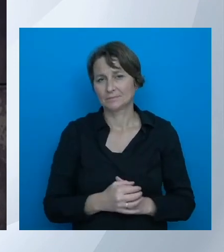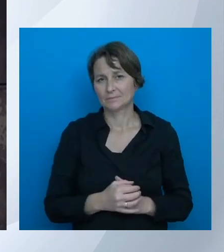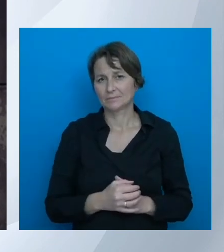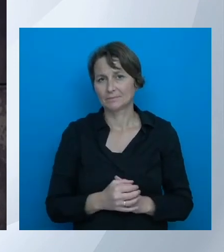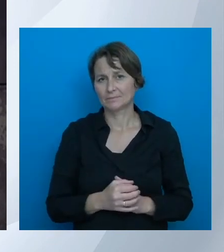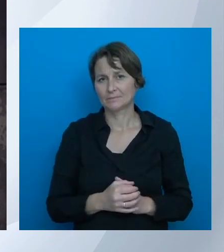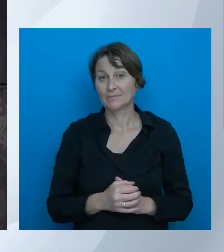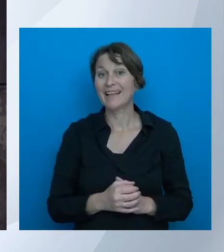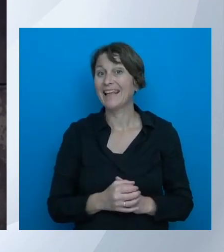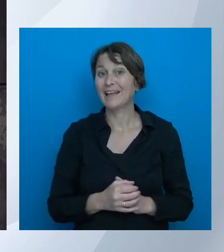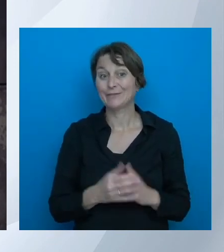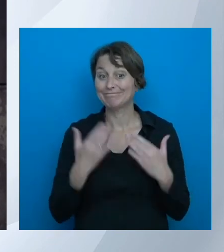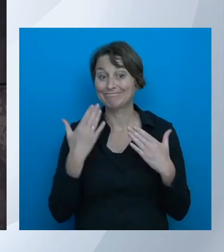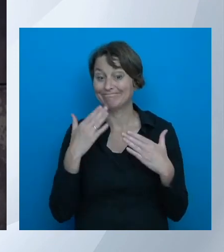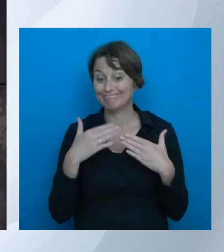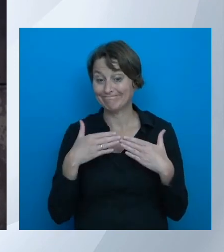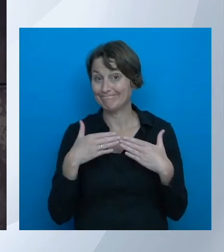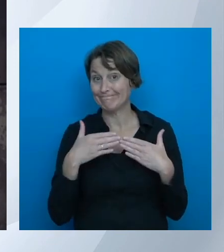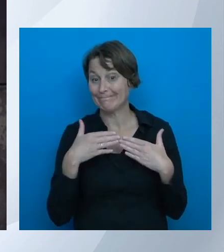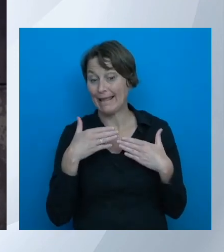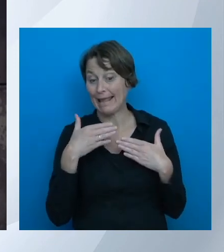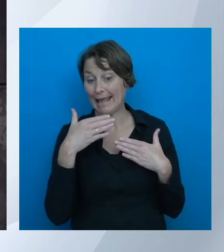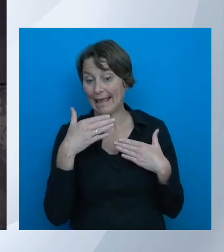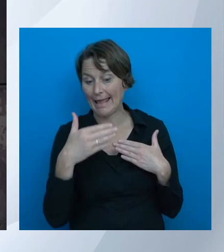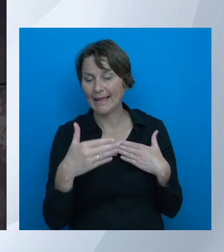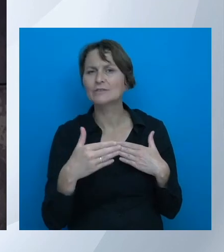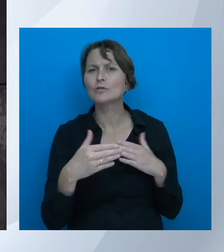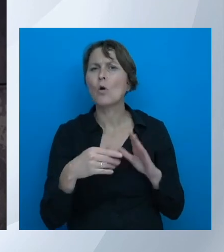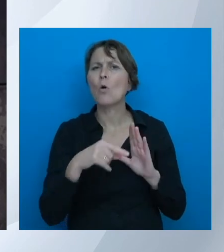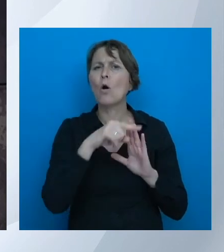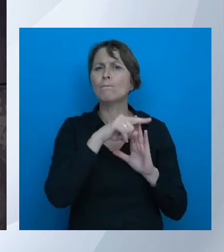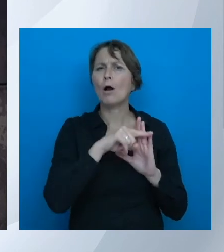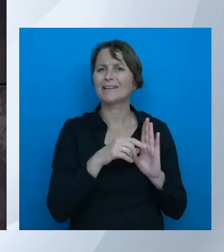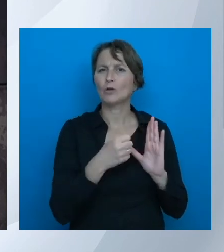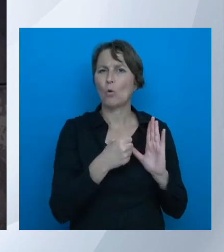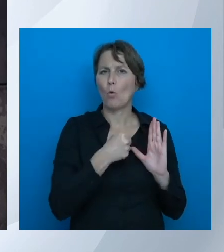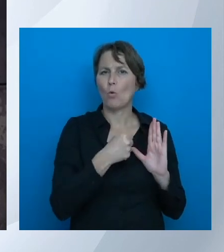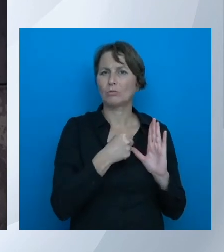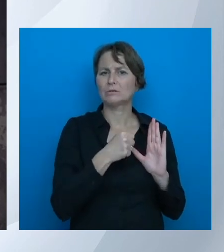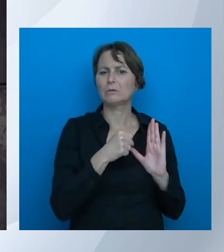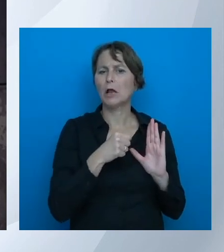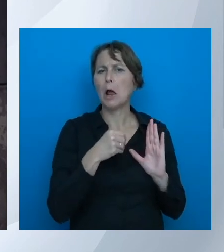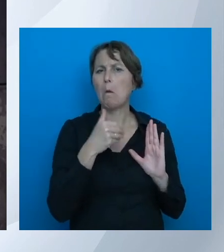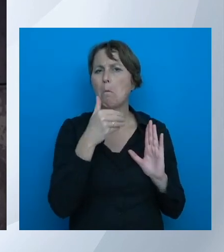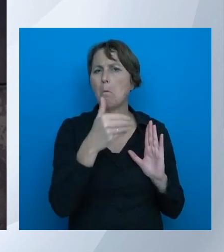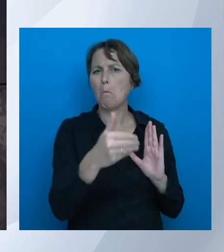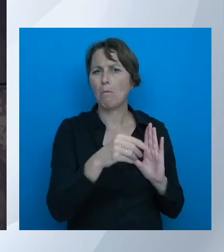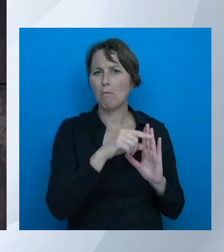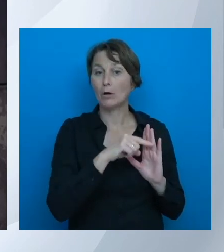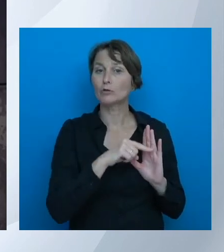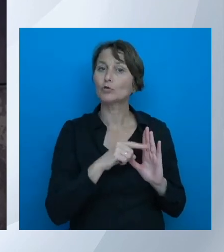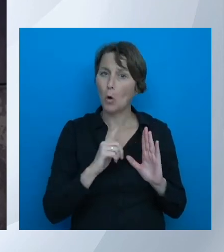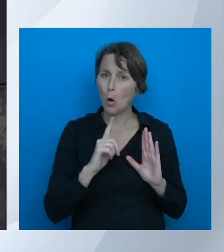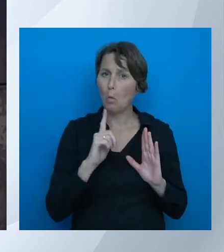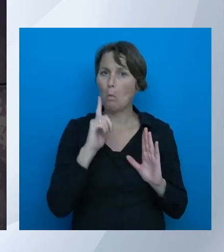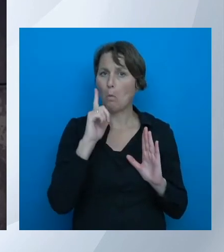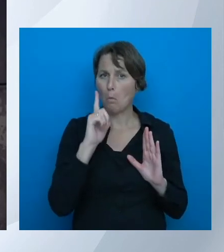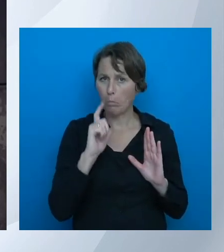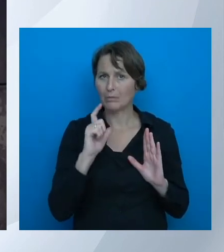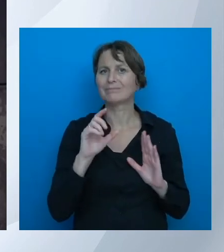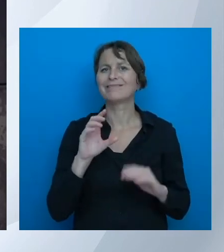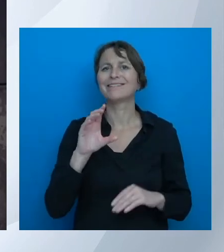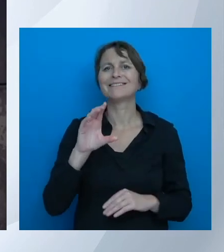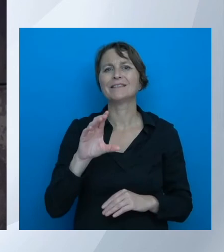so not all the way to enforcing the policies, just start with your CI framework, right?